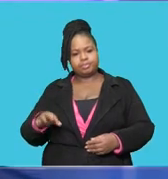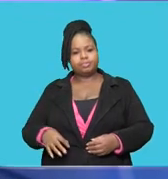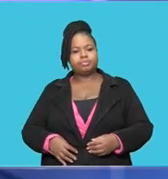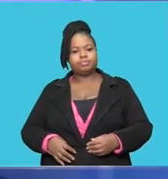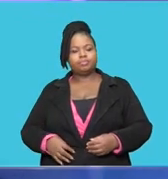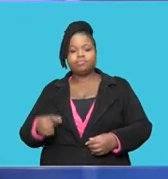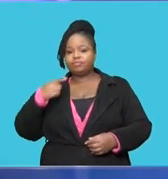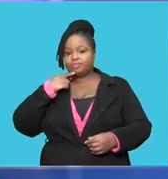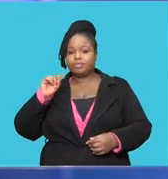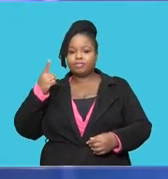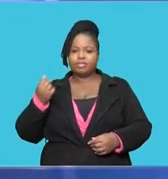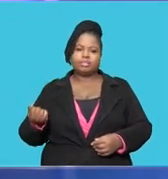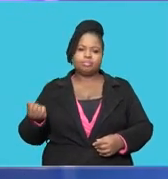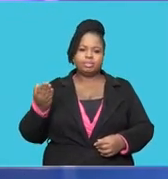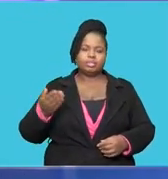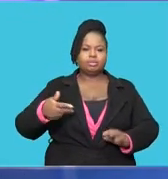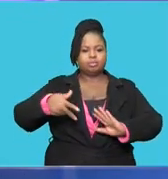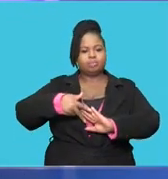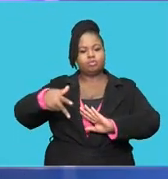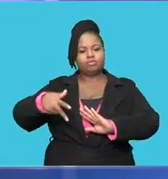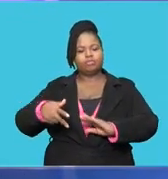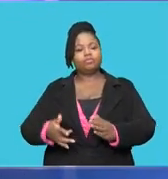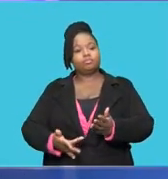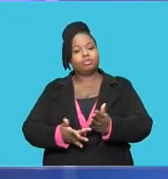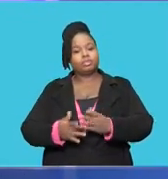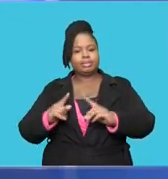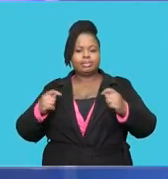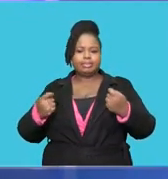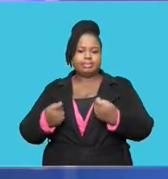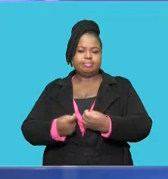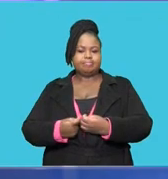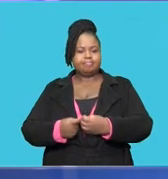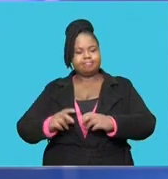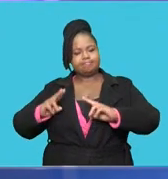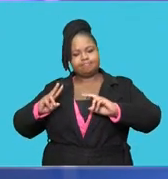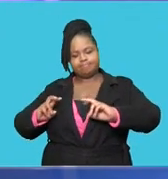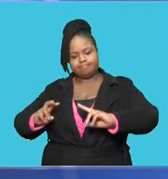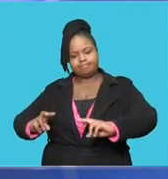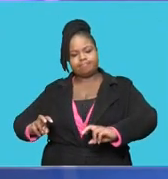2023. That was the first submission that I approved for the technical team to look at